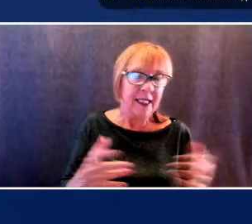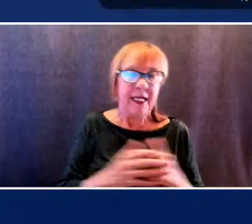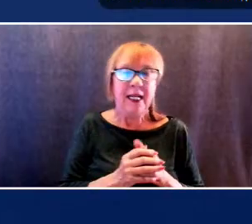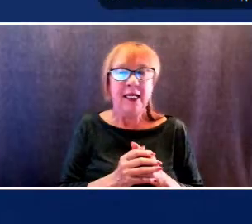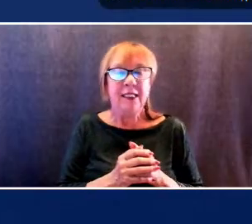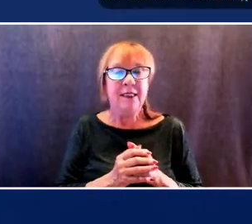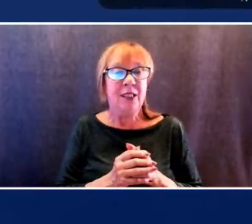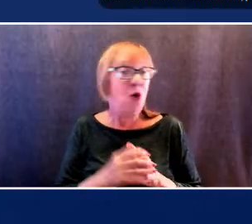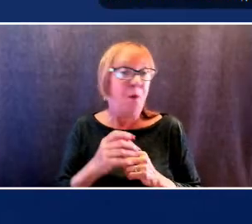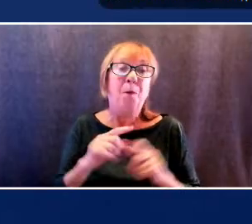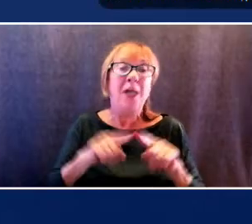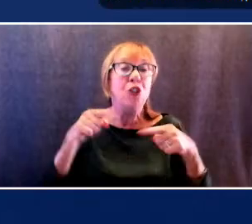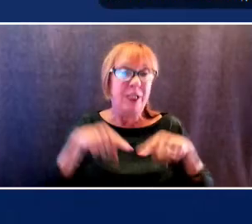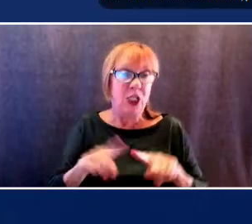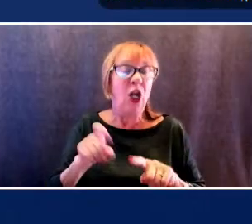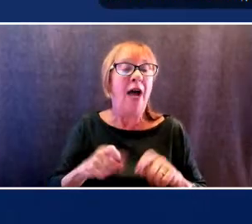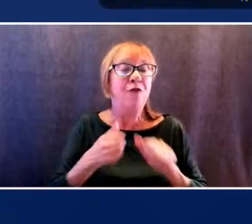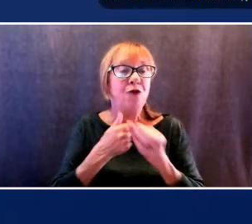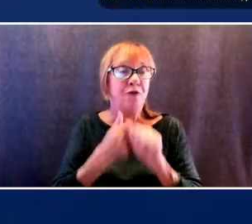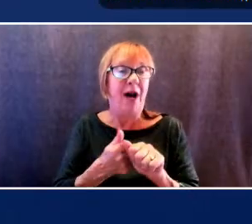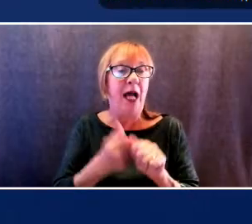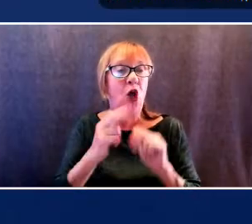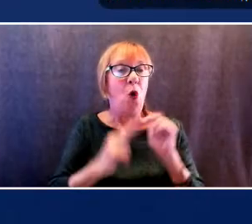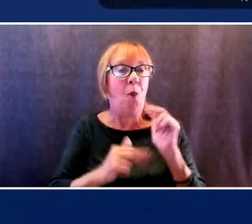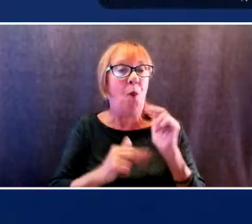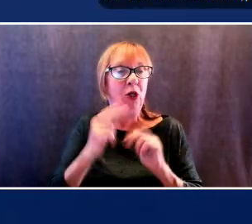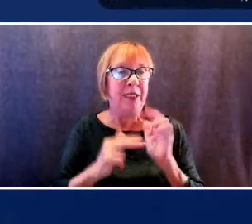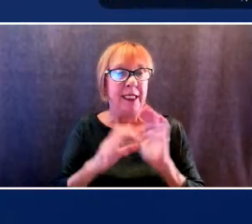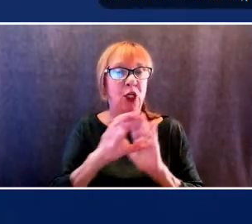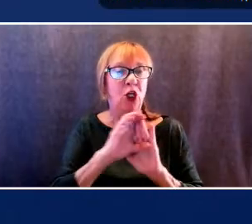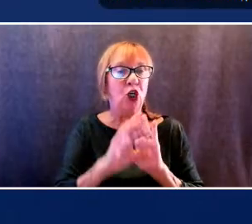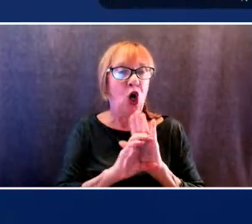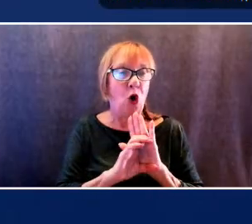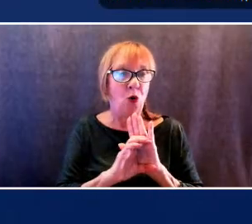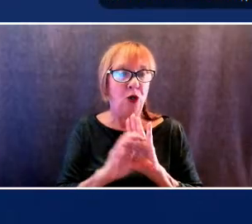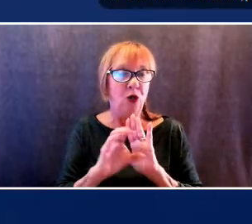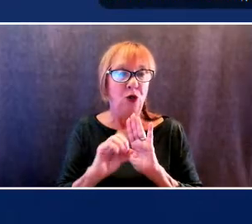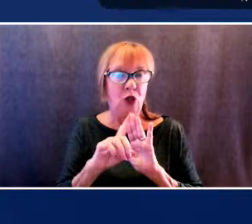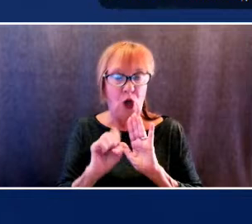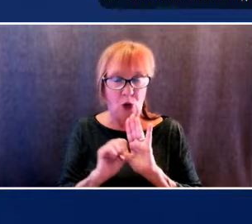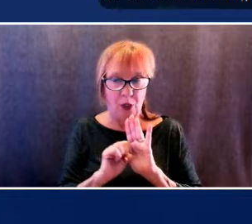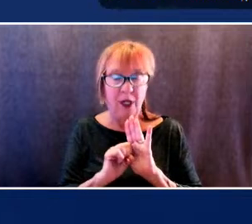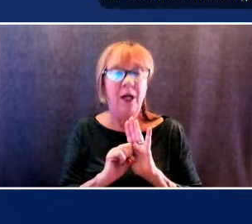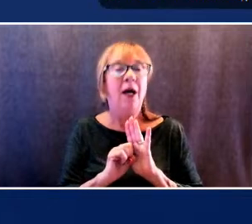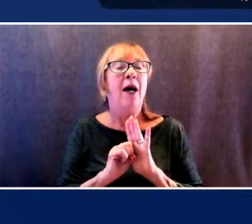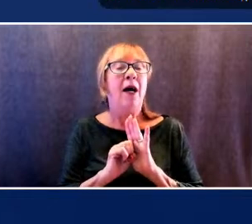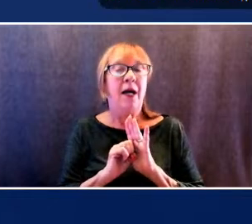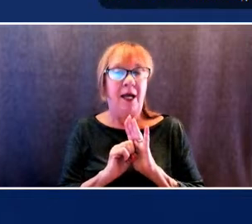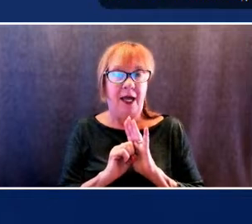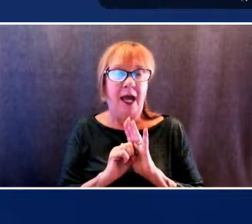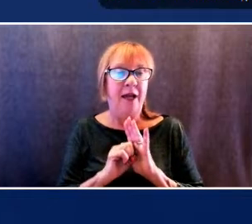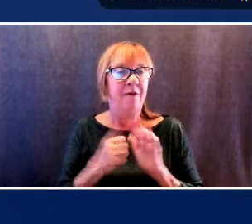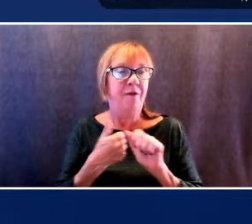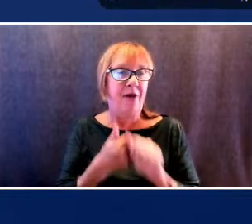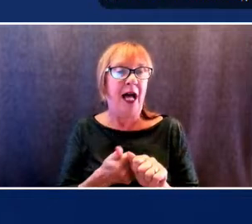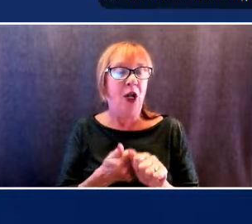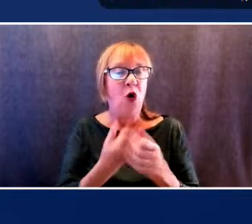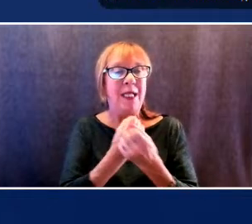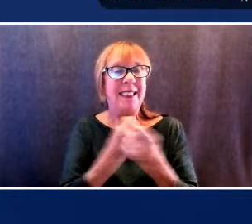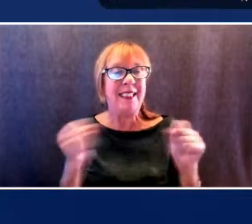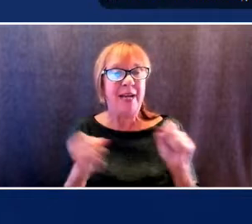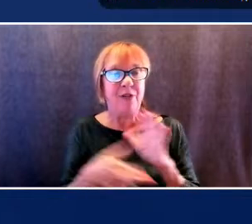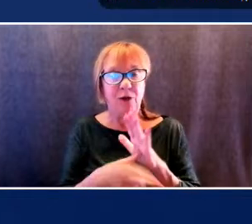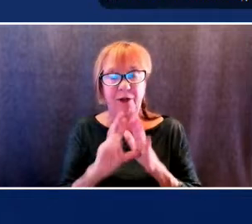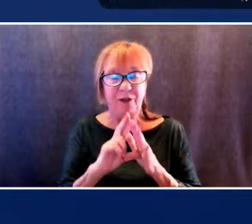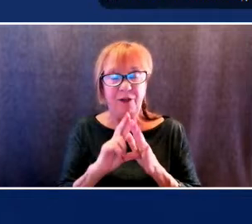to be built on the site, we'll ensure it complies with code, do those safety reviews, and we check in with public health